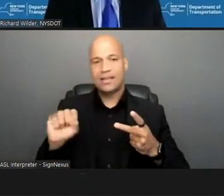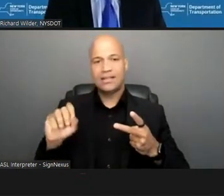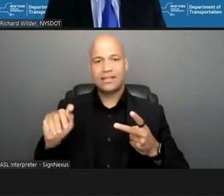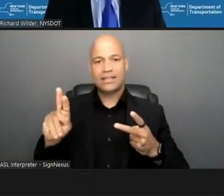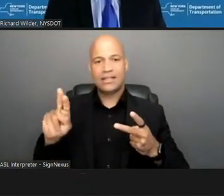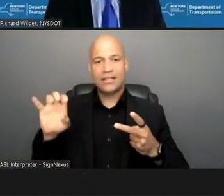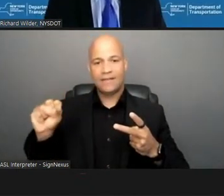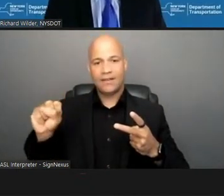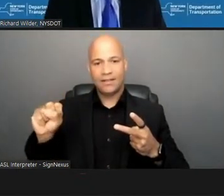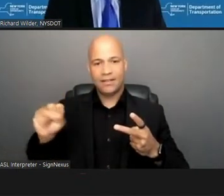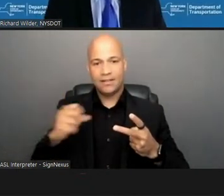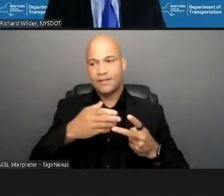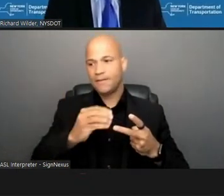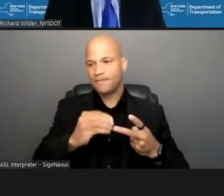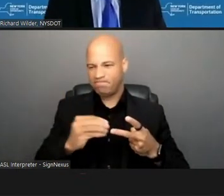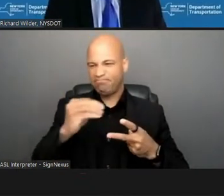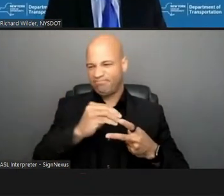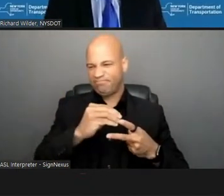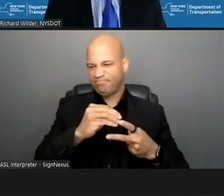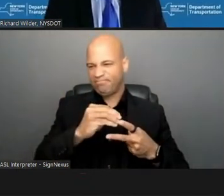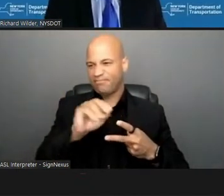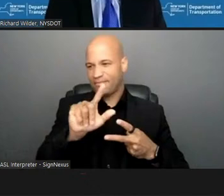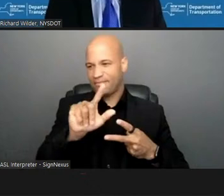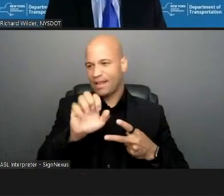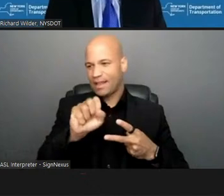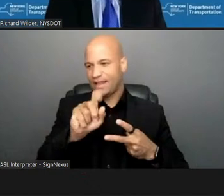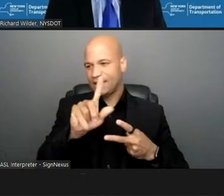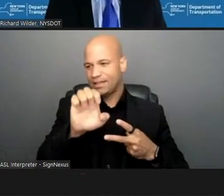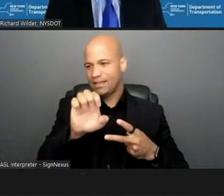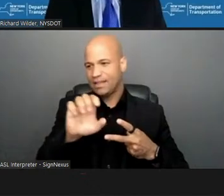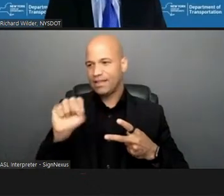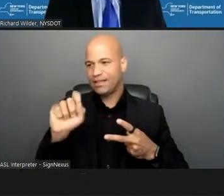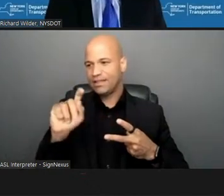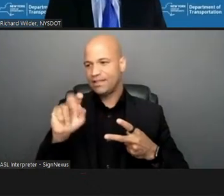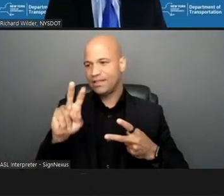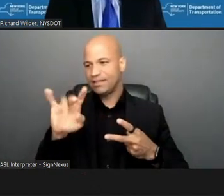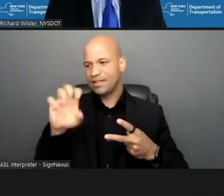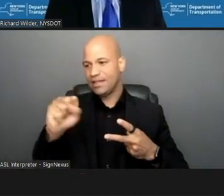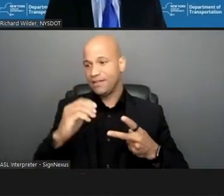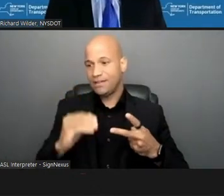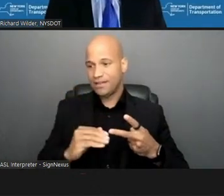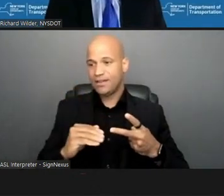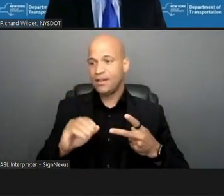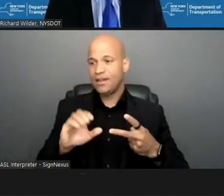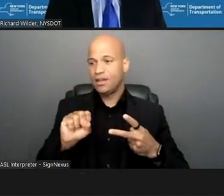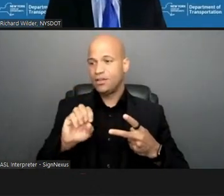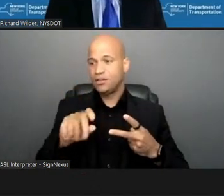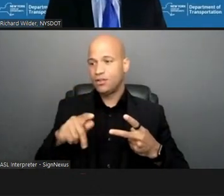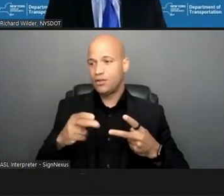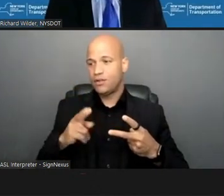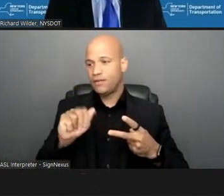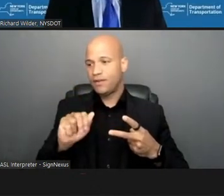our next speaker is Leslie Stevens followed by Sophia kakarawa